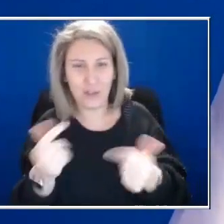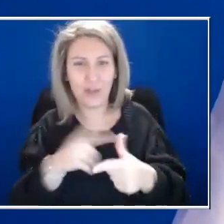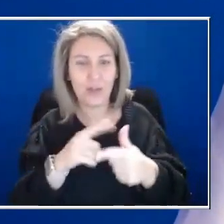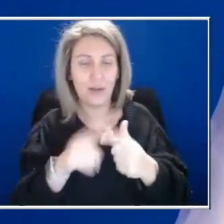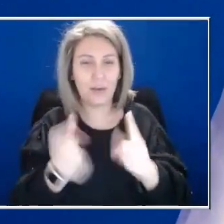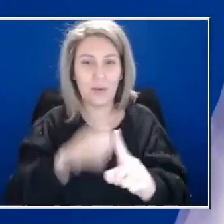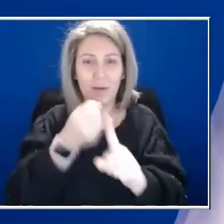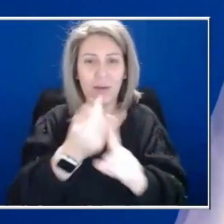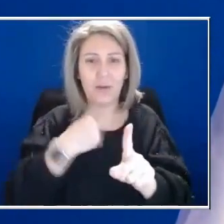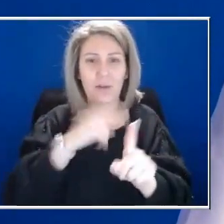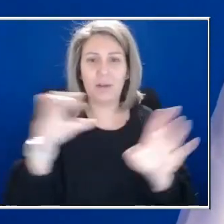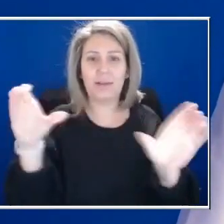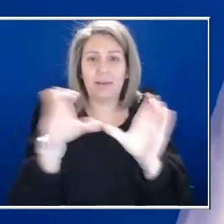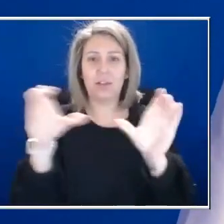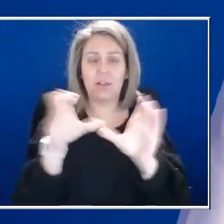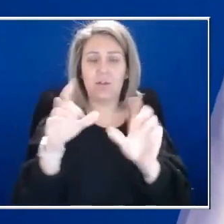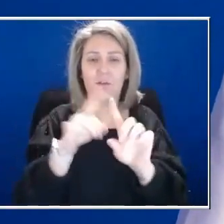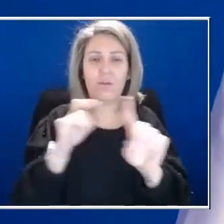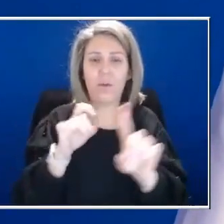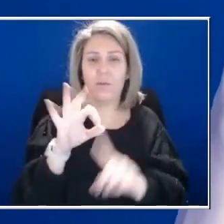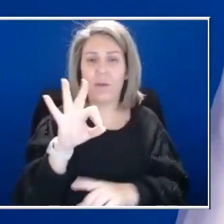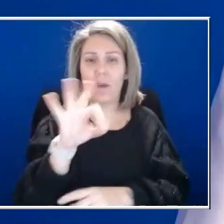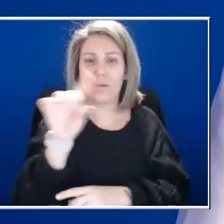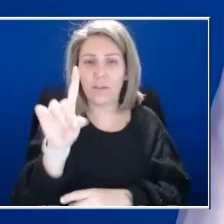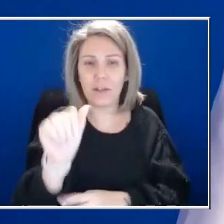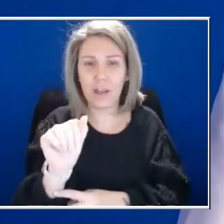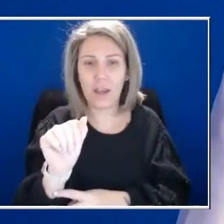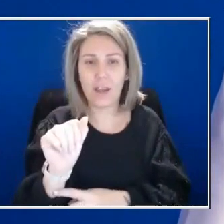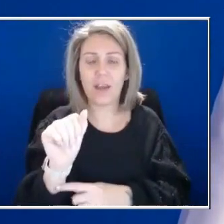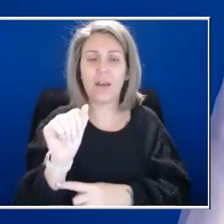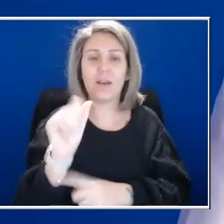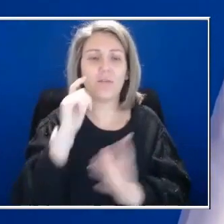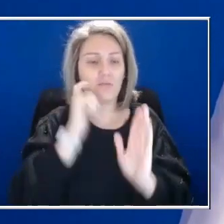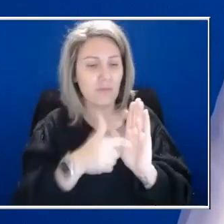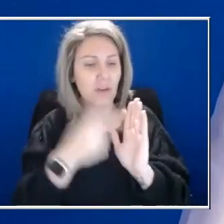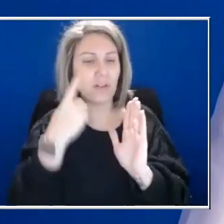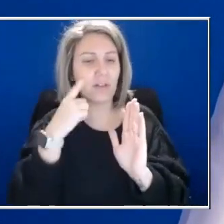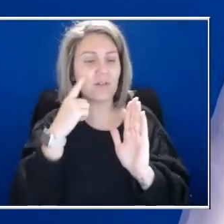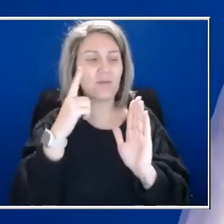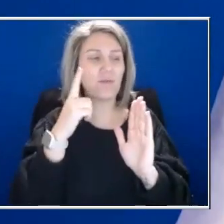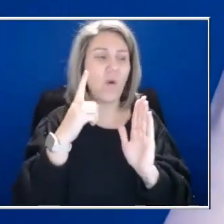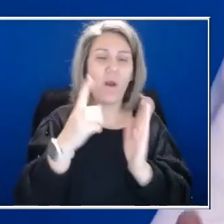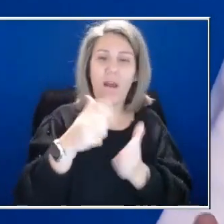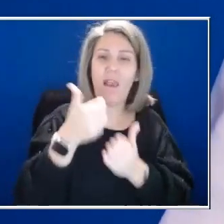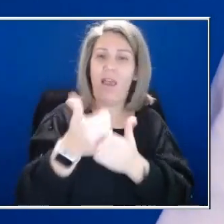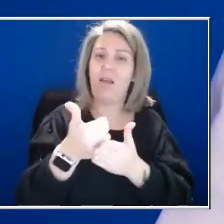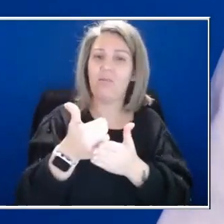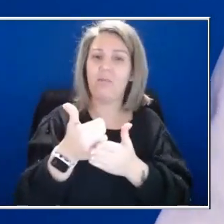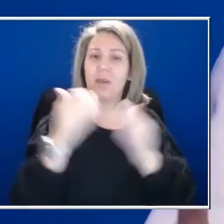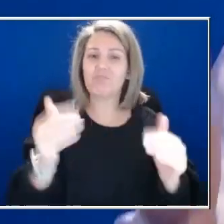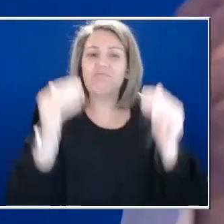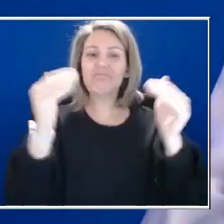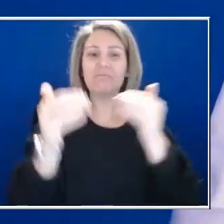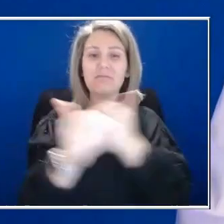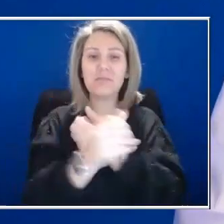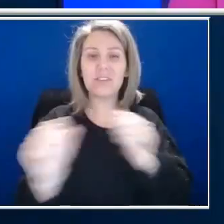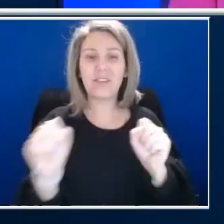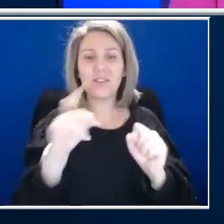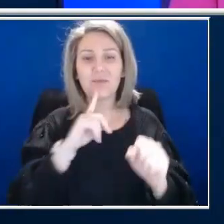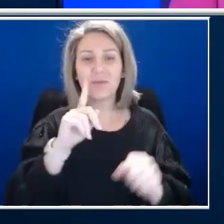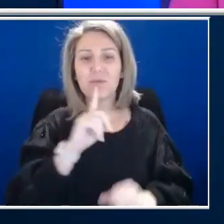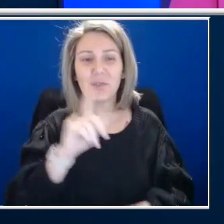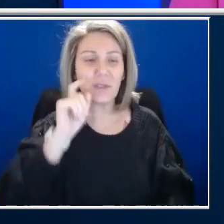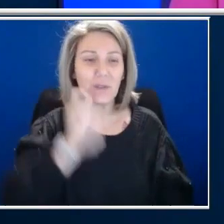from the FDA, that team did, recognizing them for impacting safety across the nation. I think that's really cool. So something really